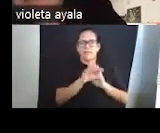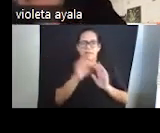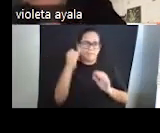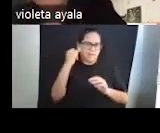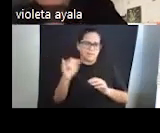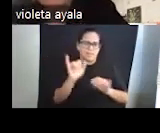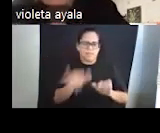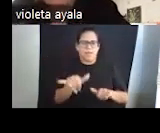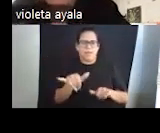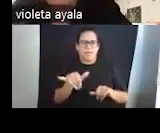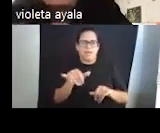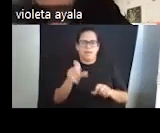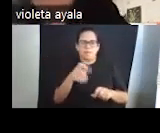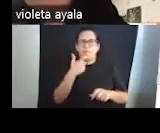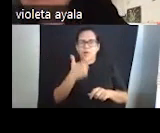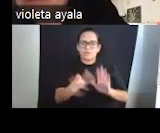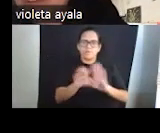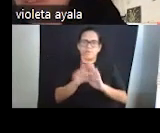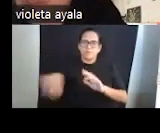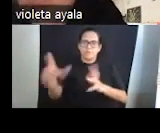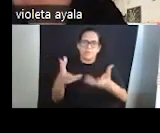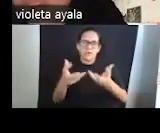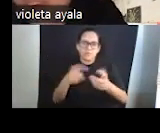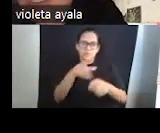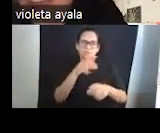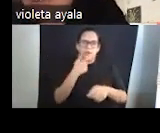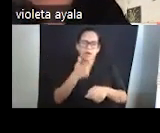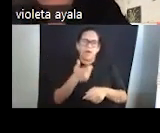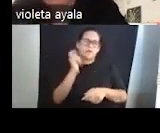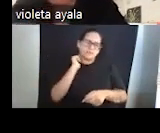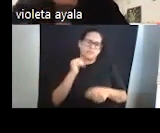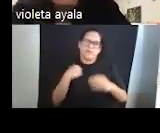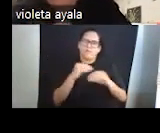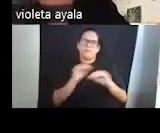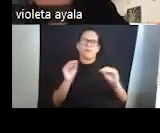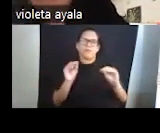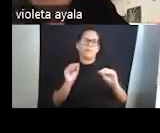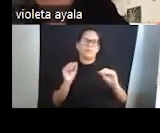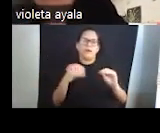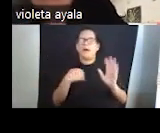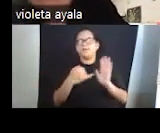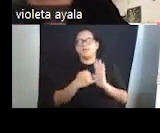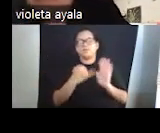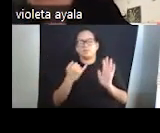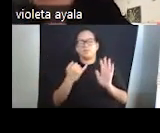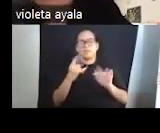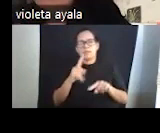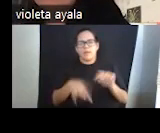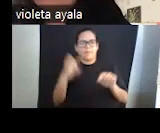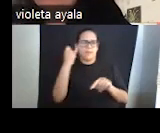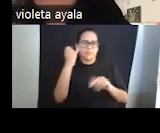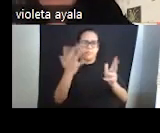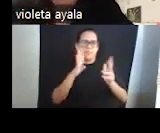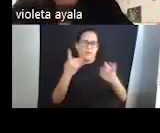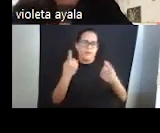that was, and you had to watch the film that they wanted you to watch it and you had no, like, I just can imagine what will